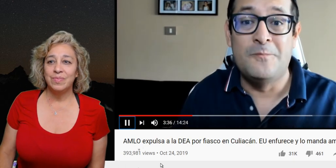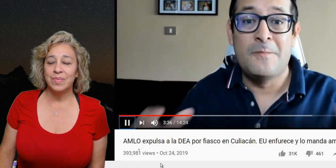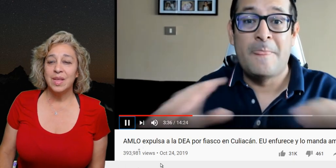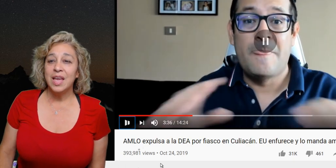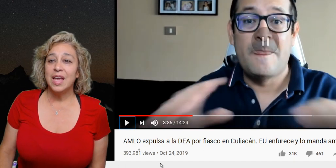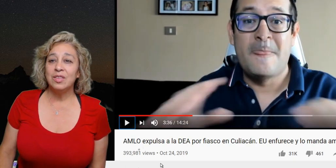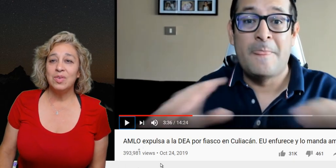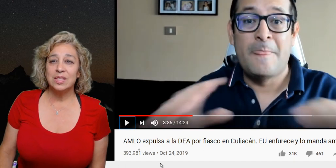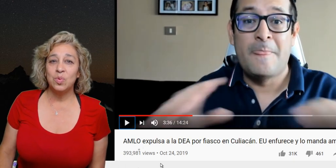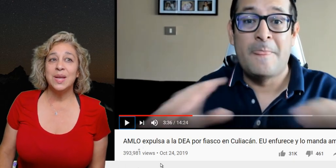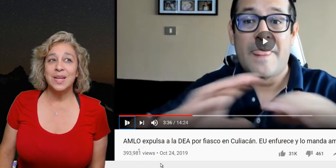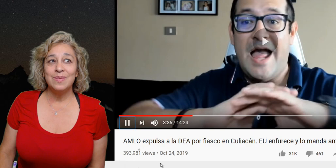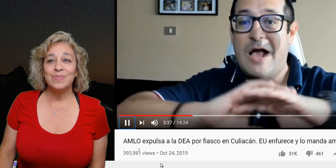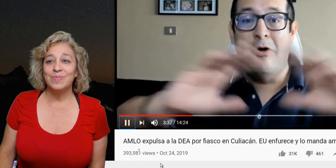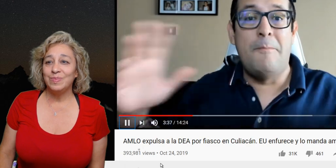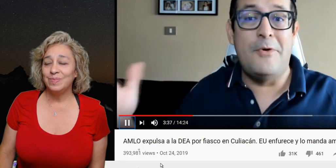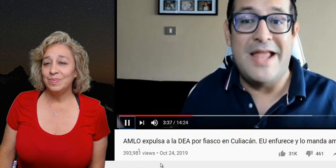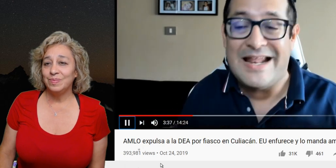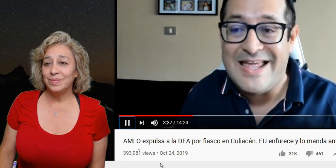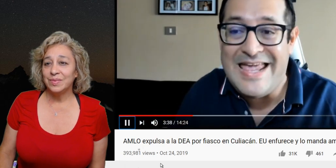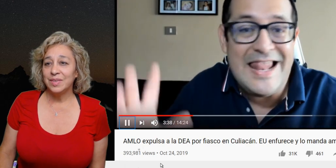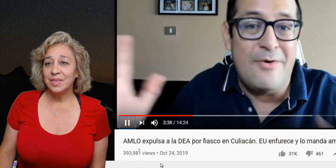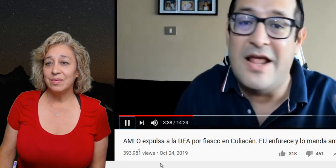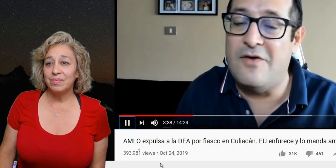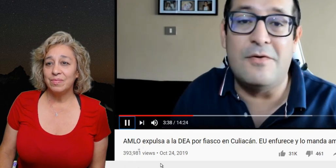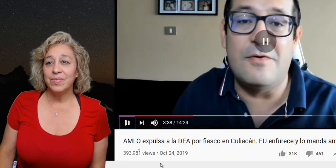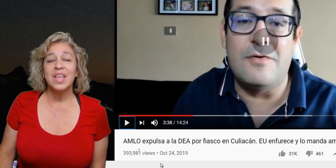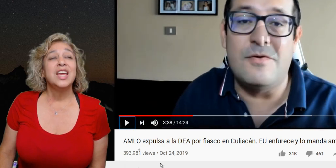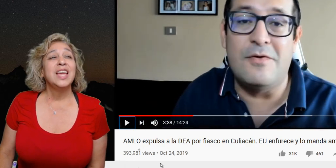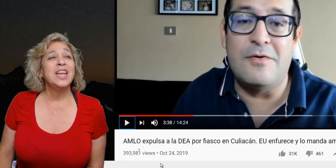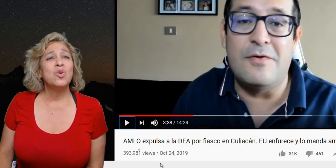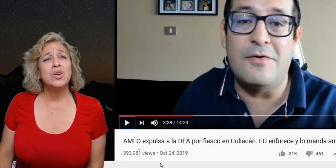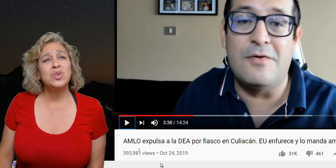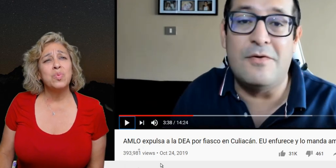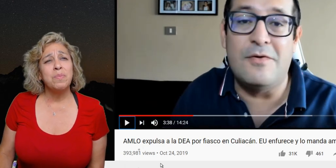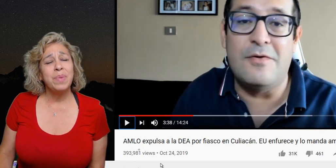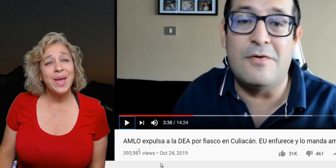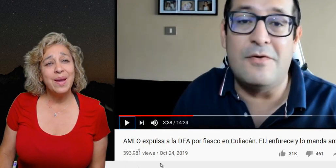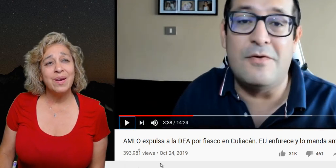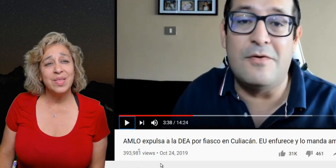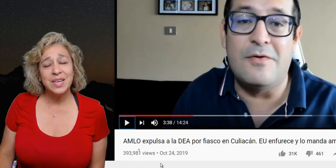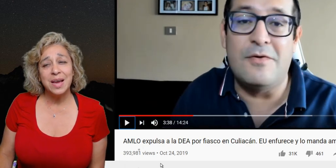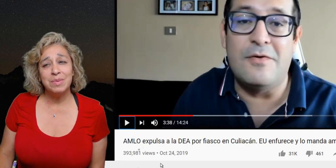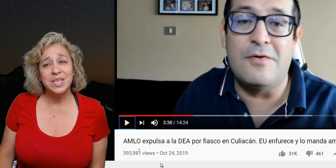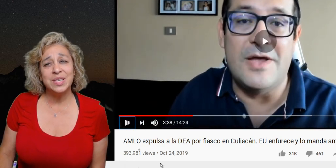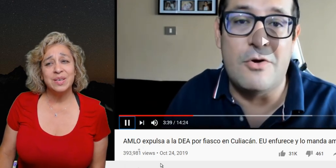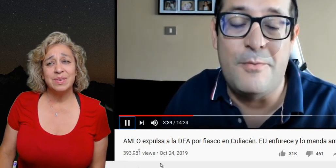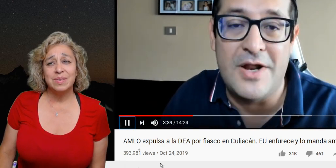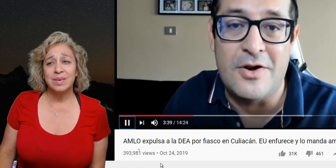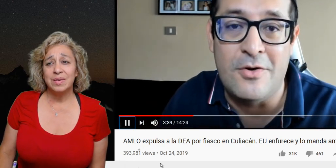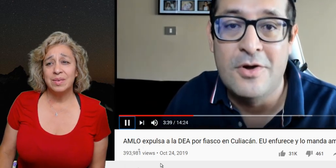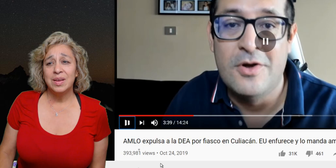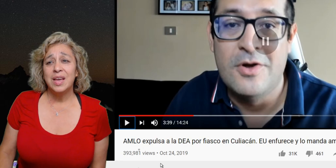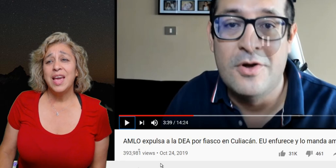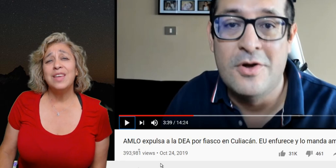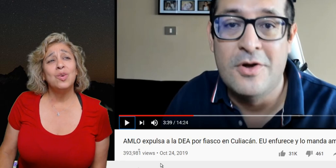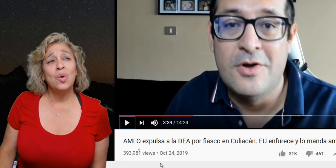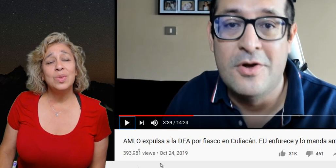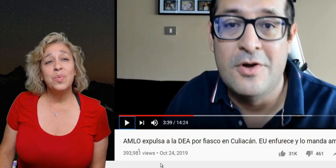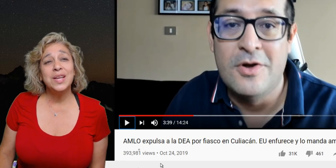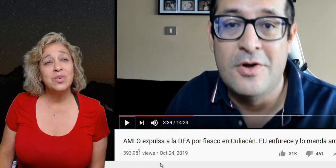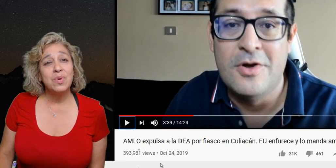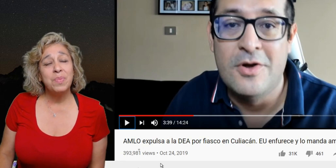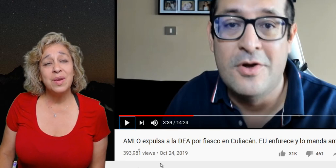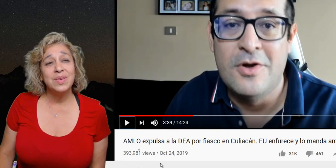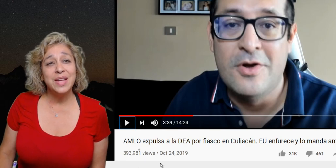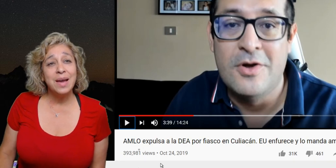Durazo. And Durazo went in, a componer, y la única forma in order to repair the damage, componerlo. And the only